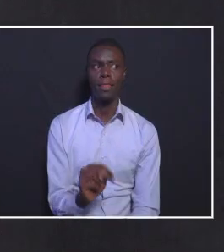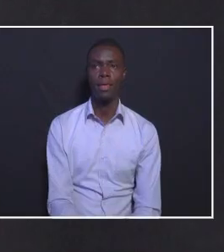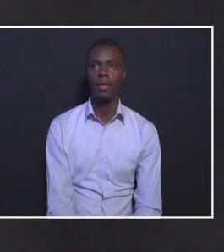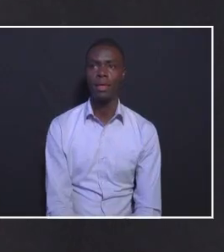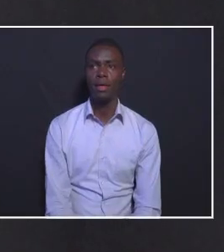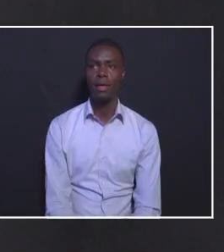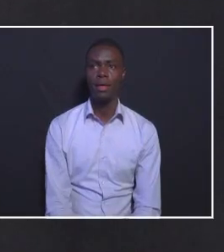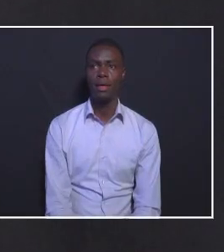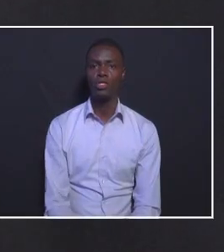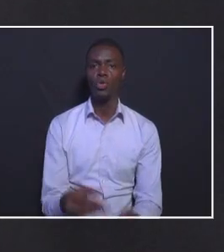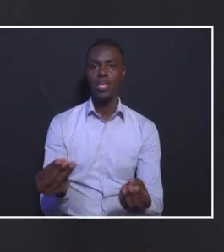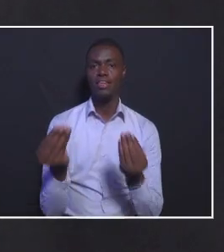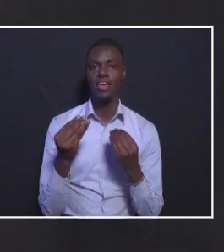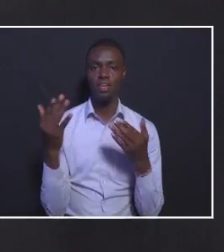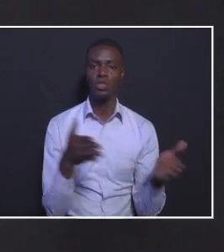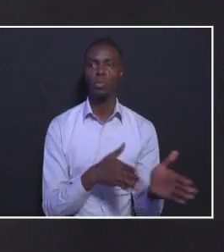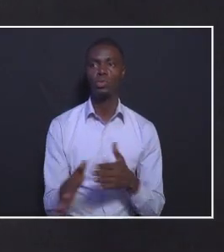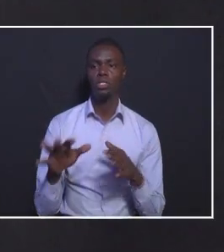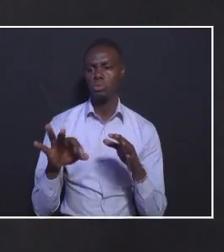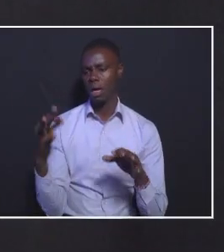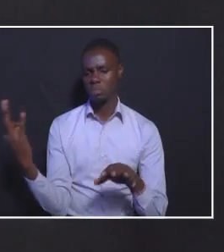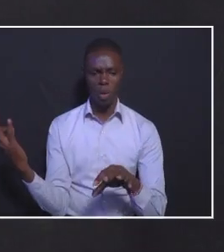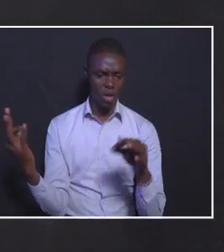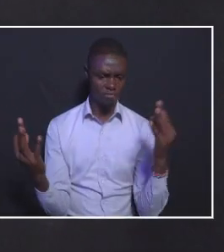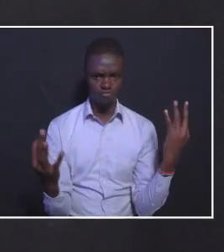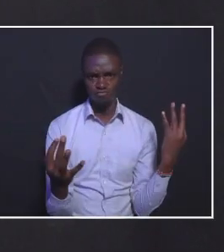gave us the opportunity to explore